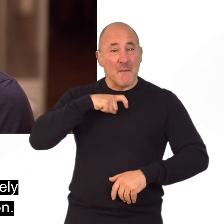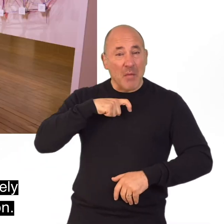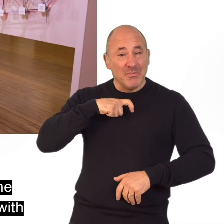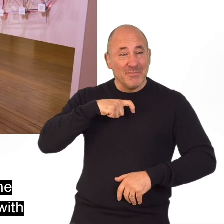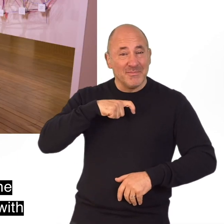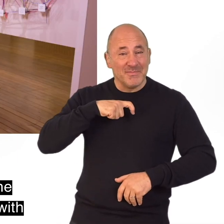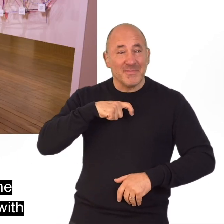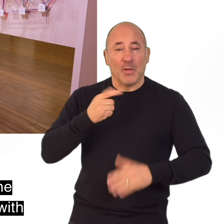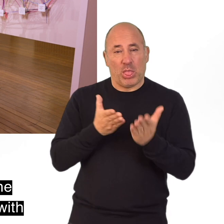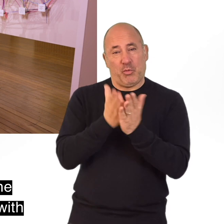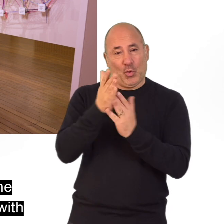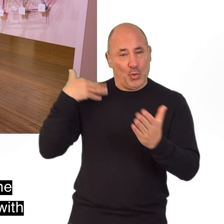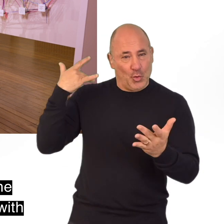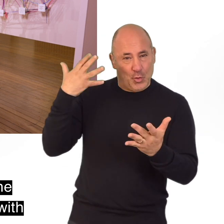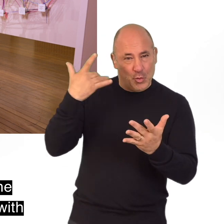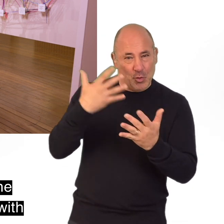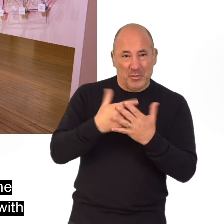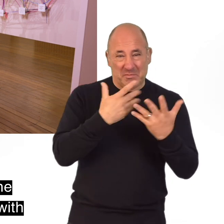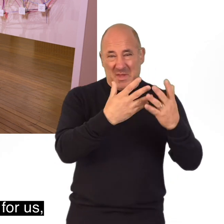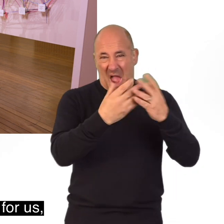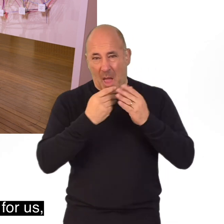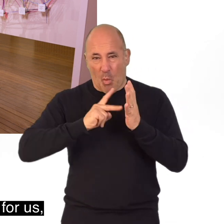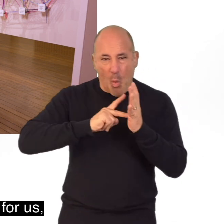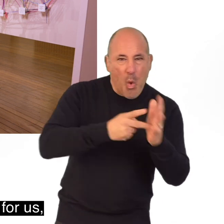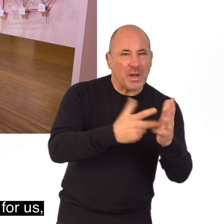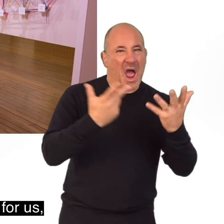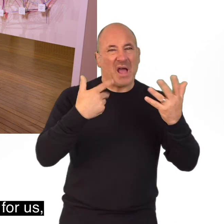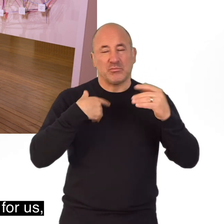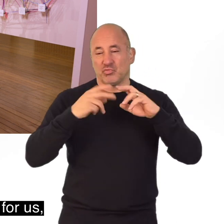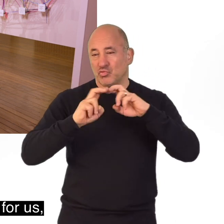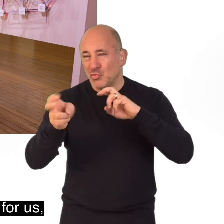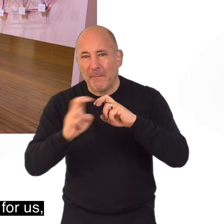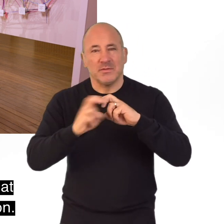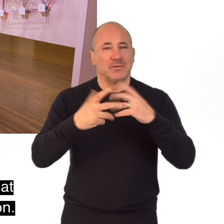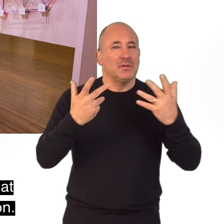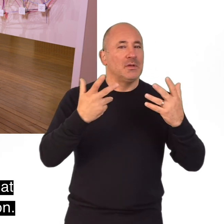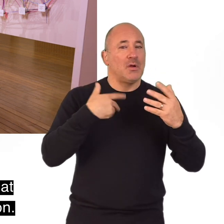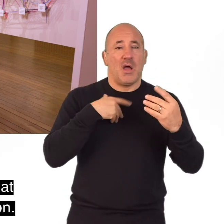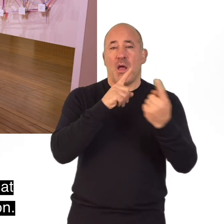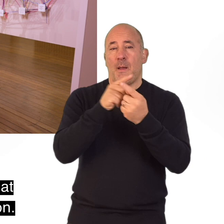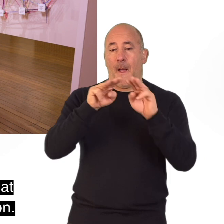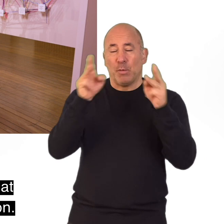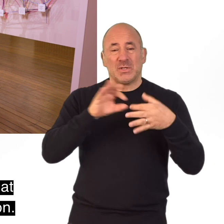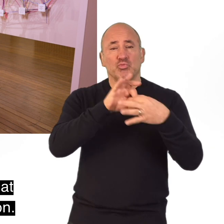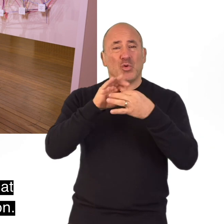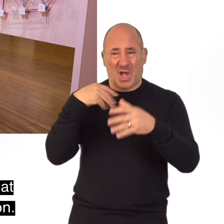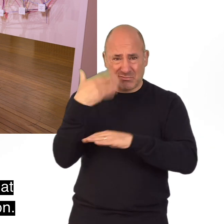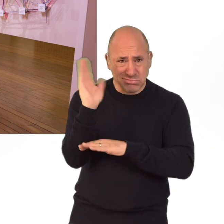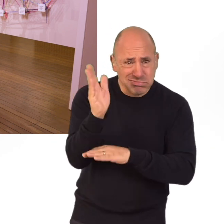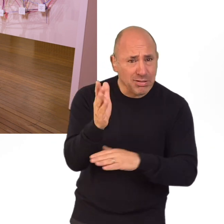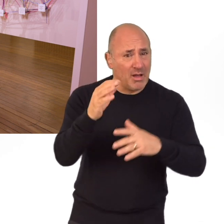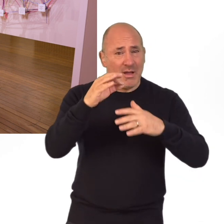on. And then throughout the process, they've helped with just organising things, trips for us, opportunities to speak at the Museum